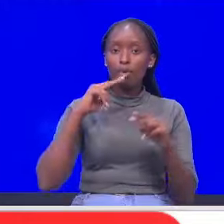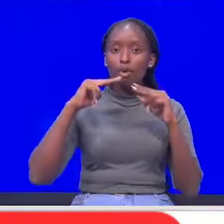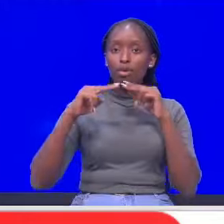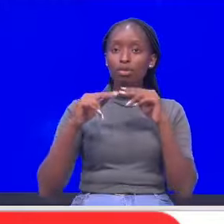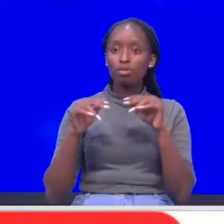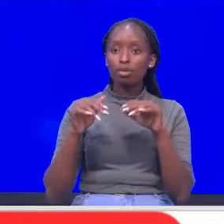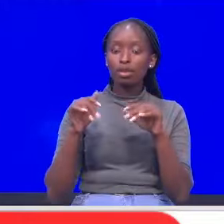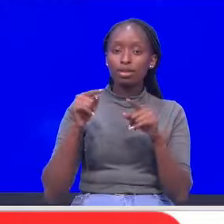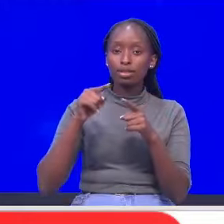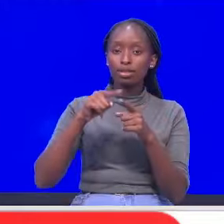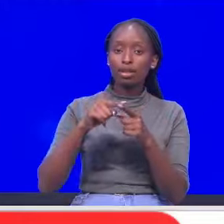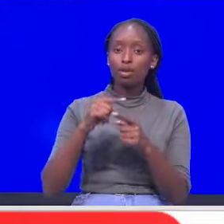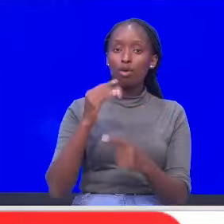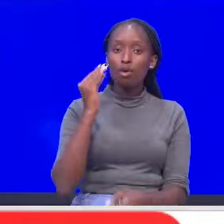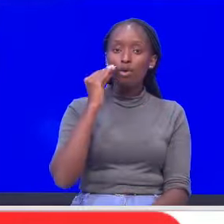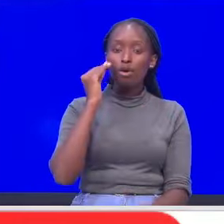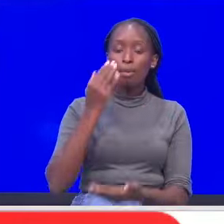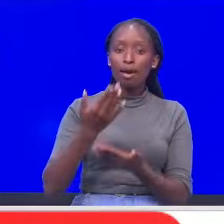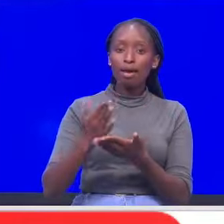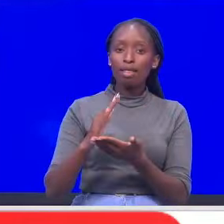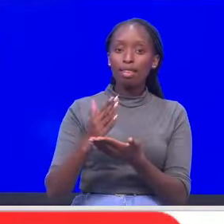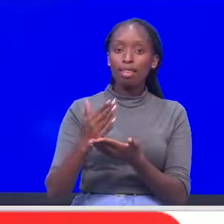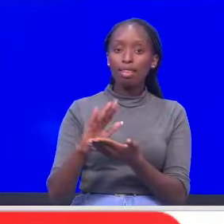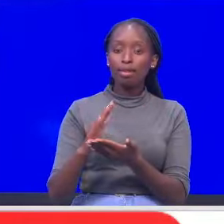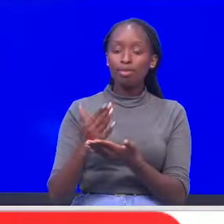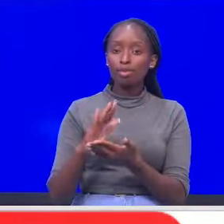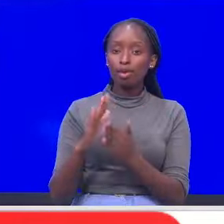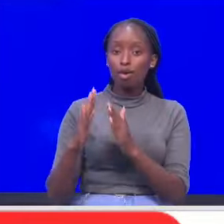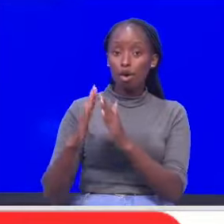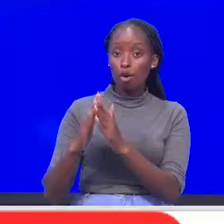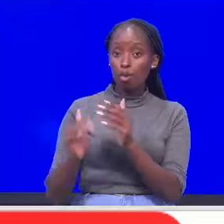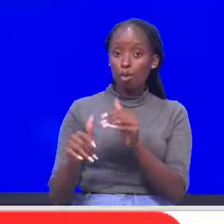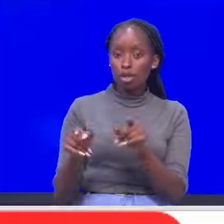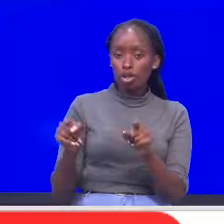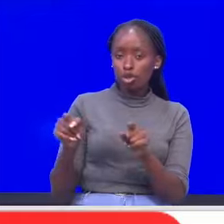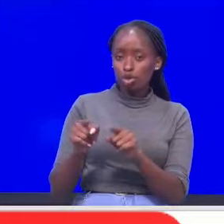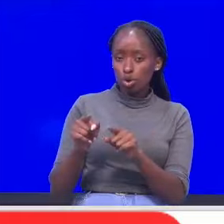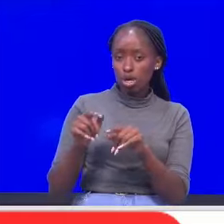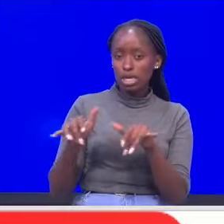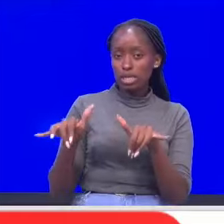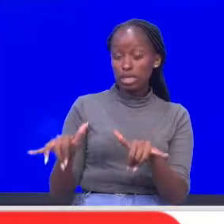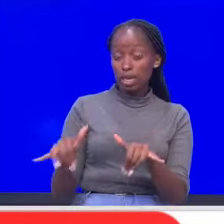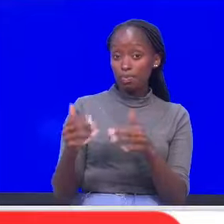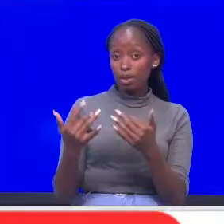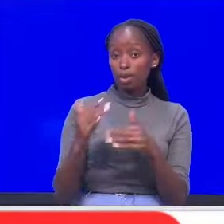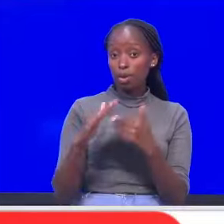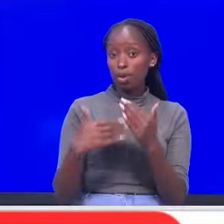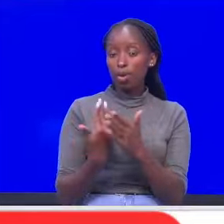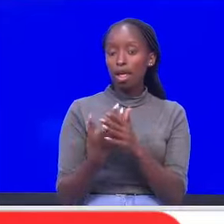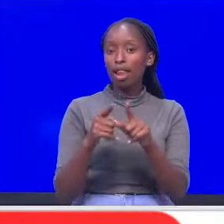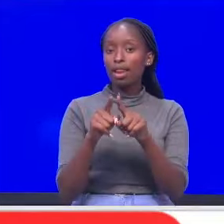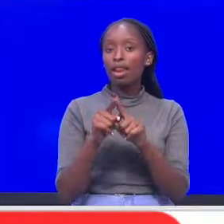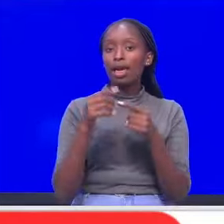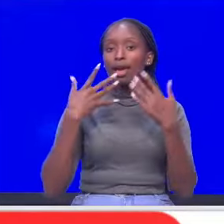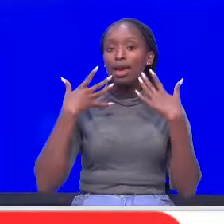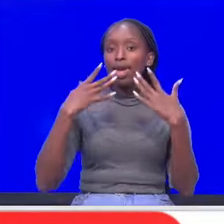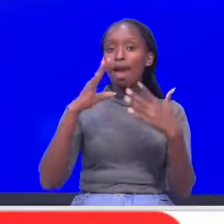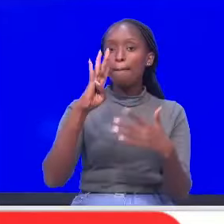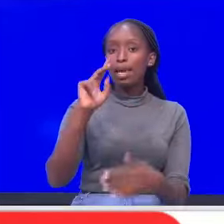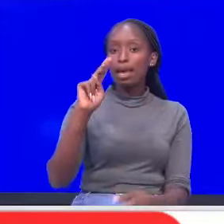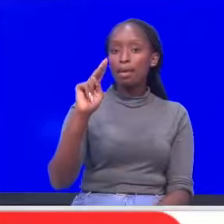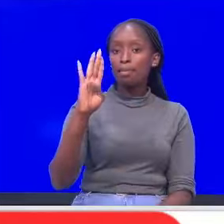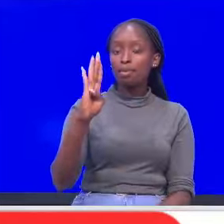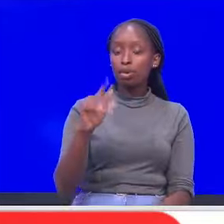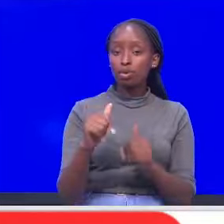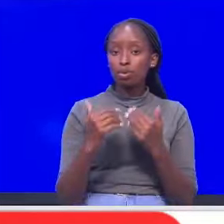rental houses. As the year 2024 began, the short-stay accommodation platforms like Airbnb have